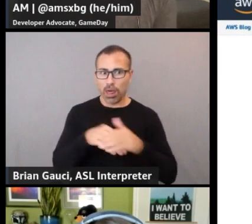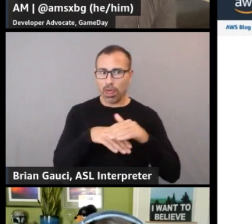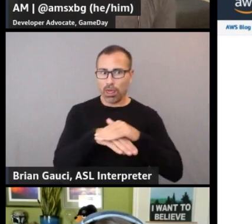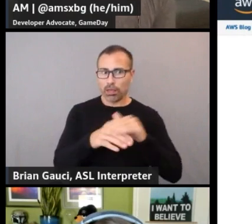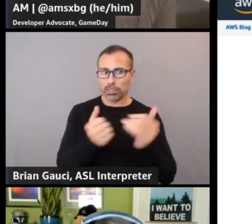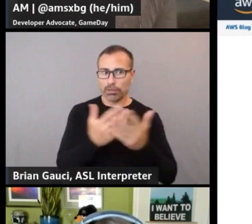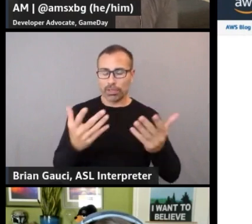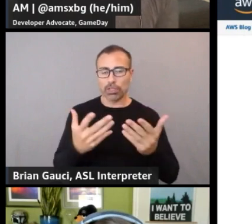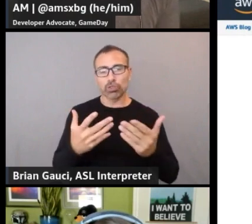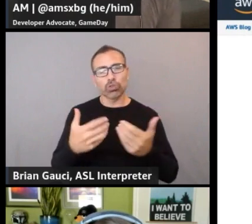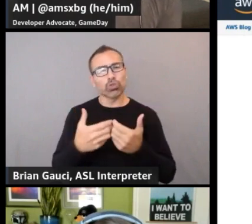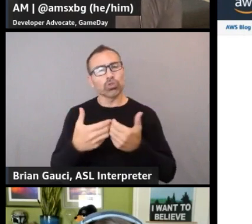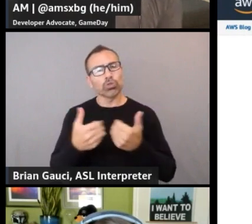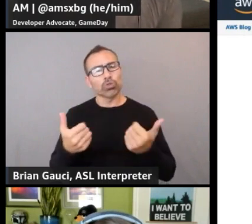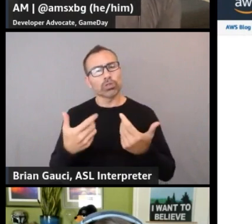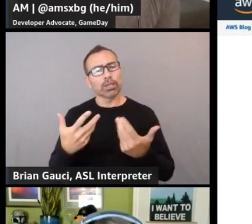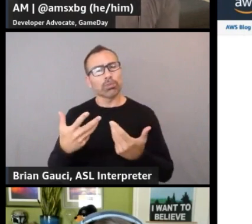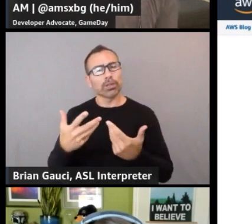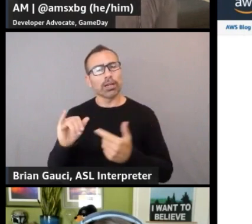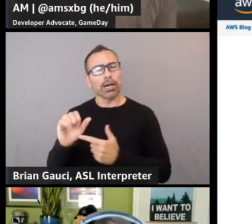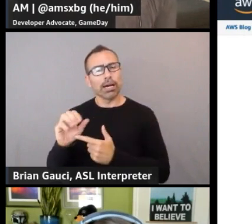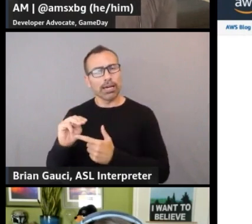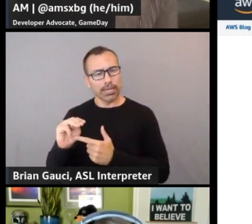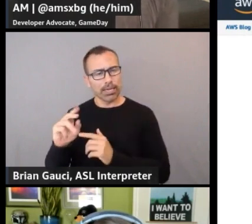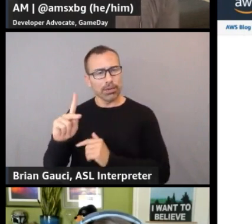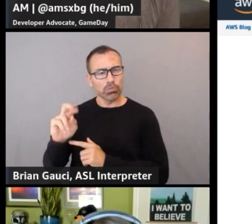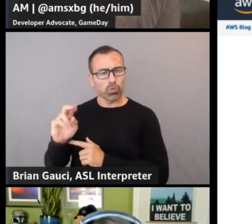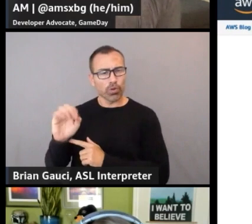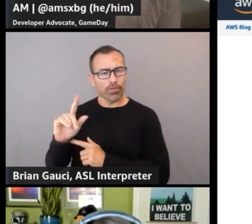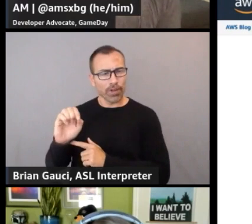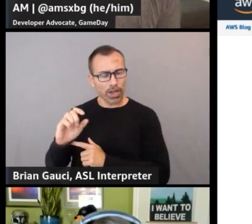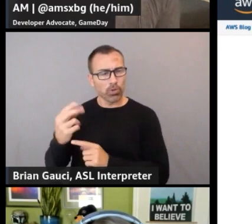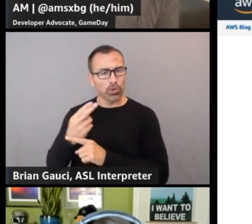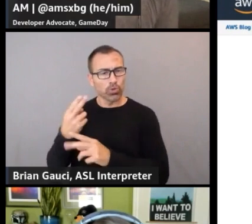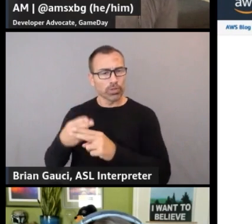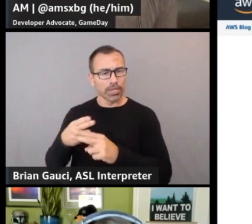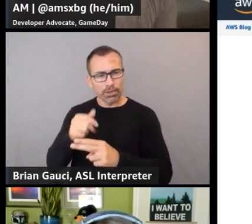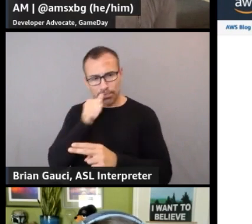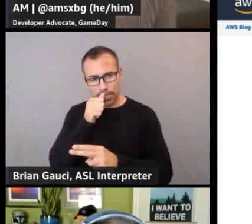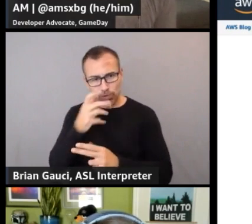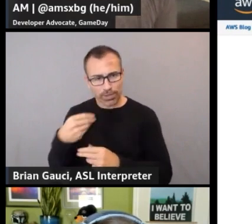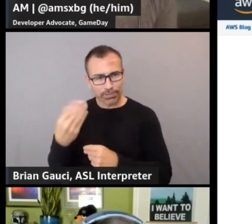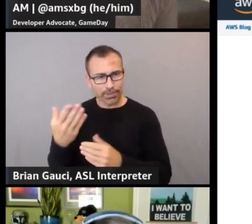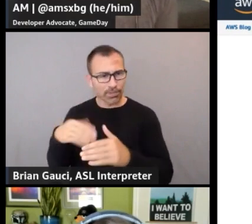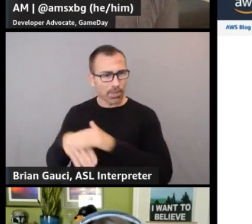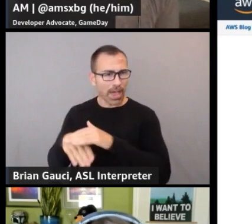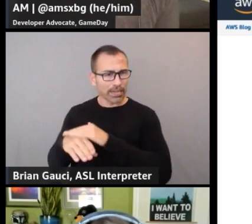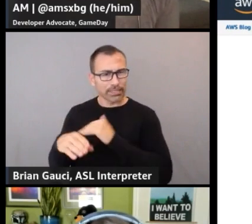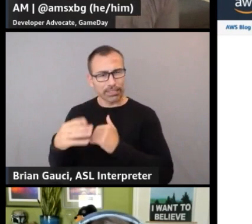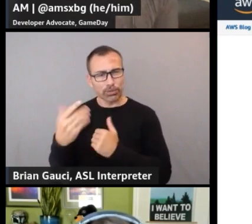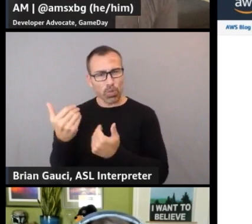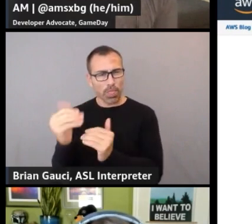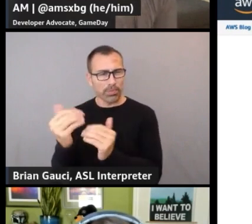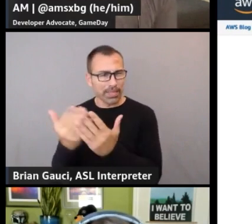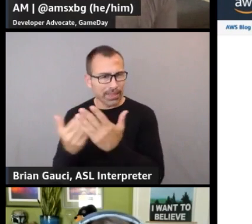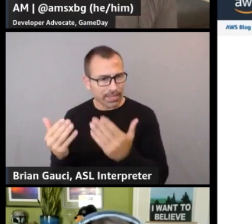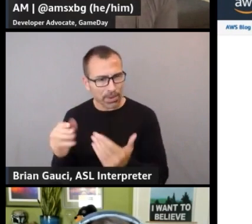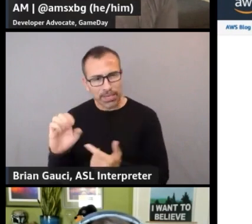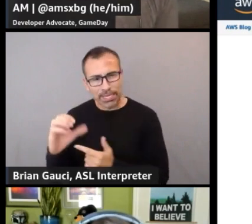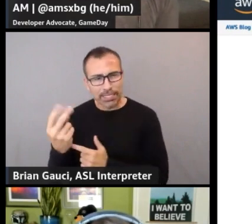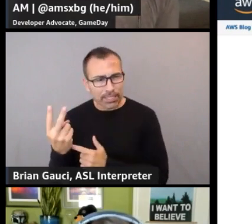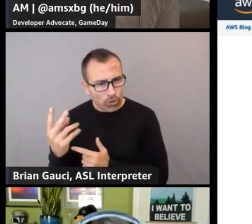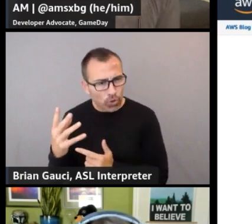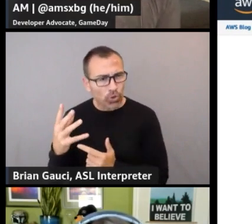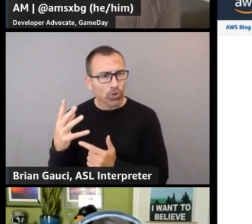IAM profile with a username and password, give them only access to, say, EC2 or this and that inside the